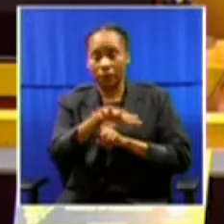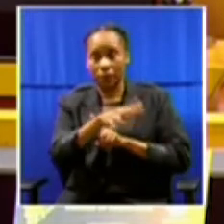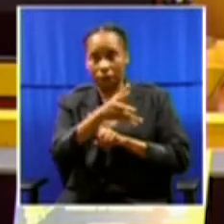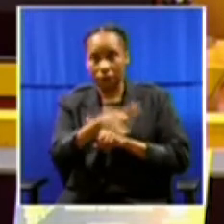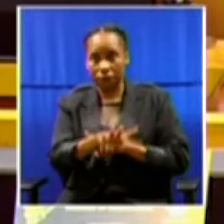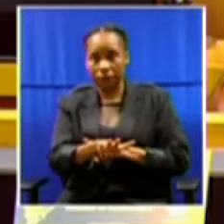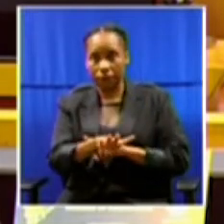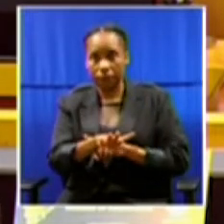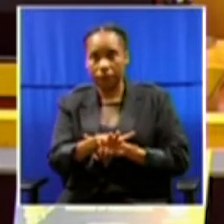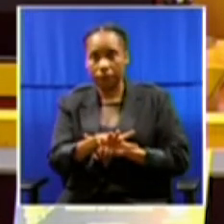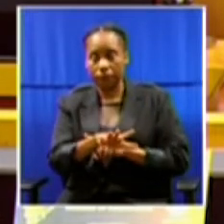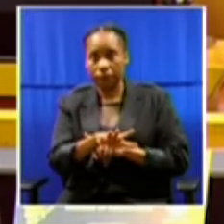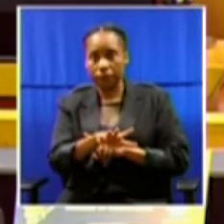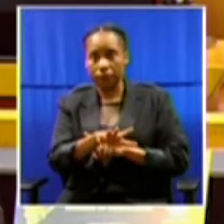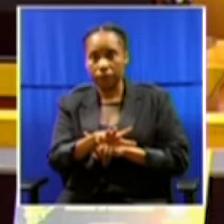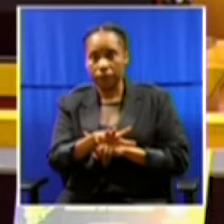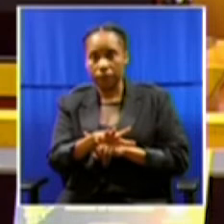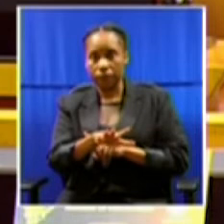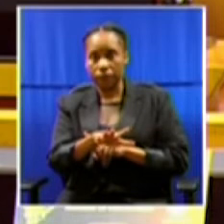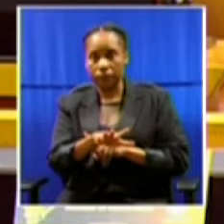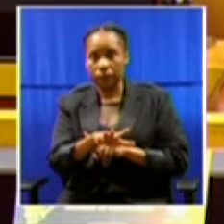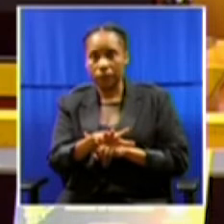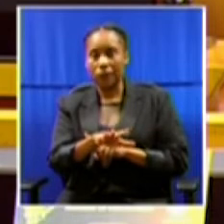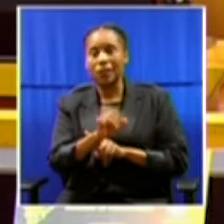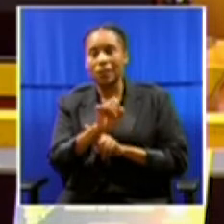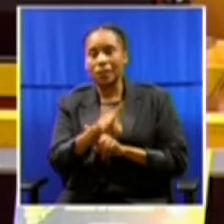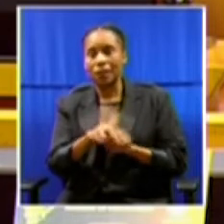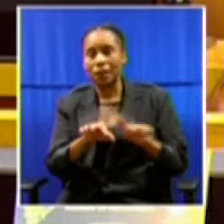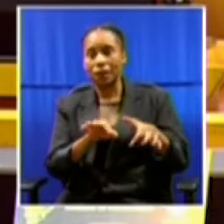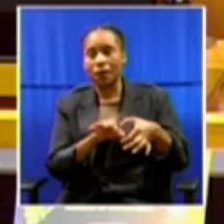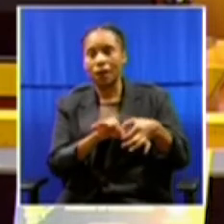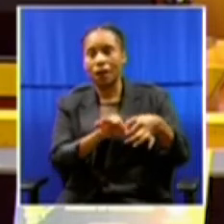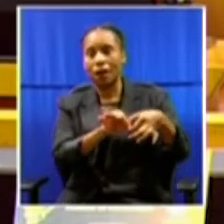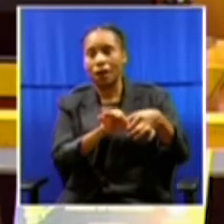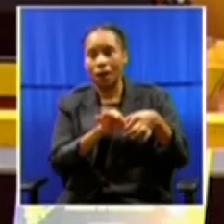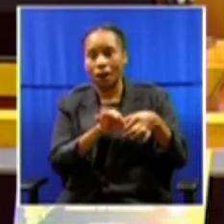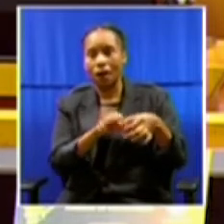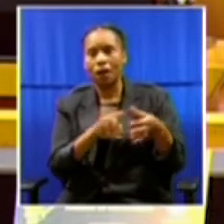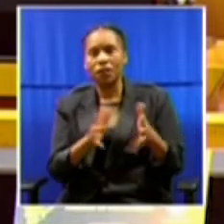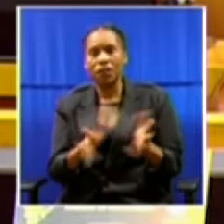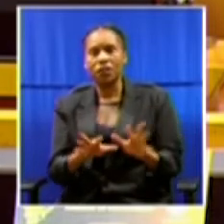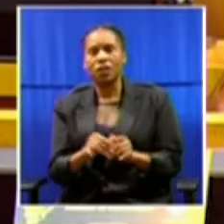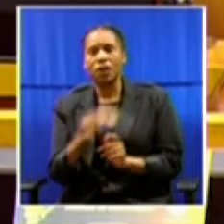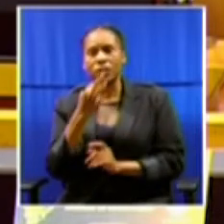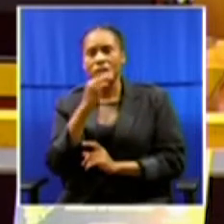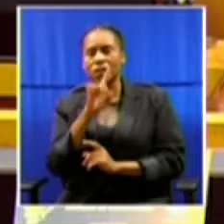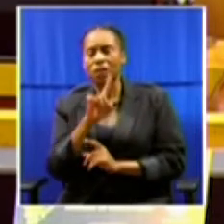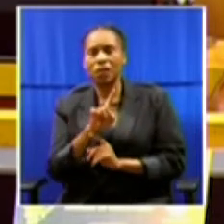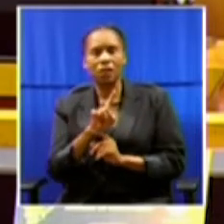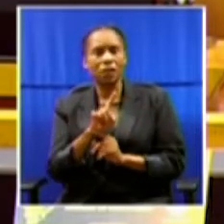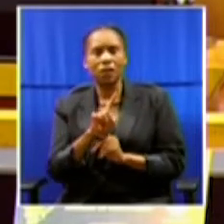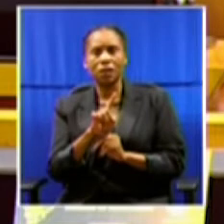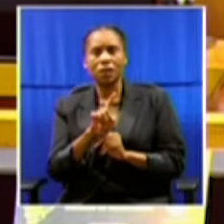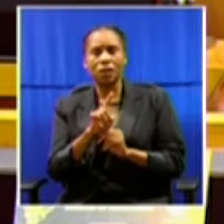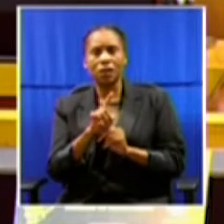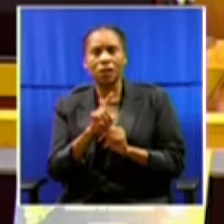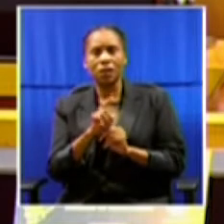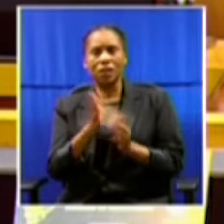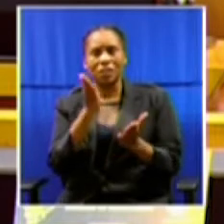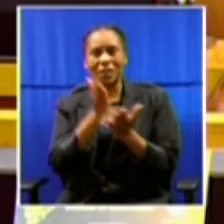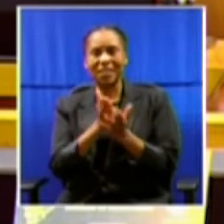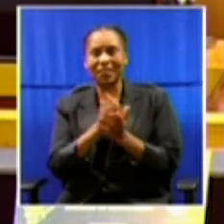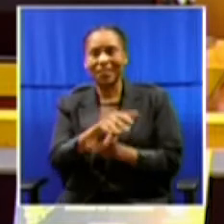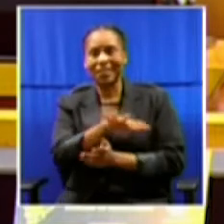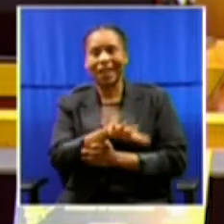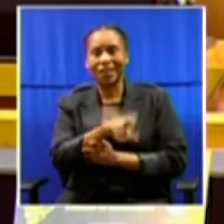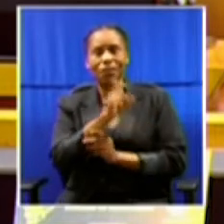actually related that we won't be able to to host that specific site. We have